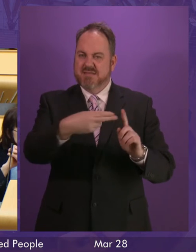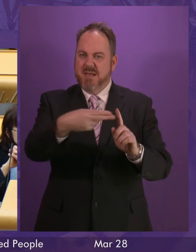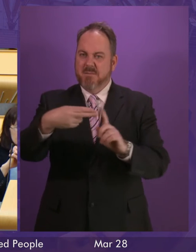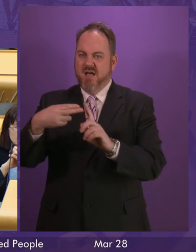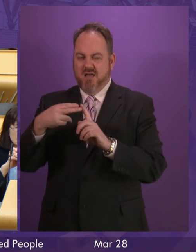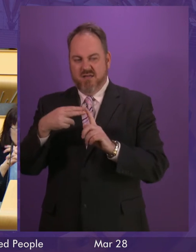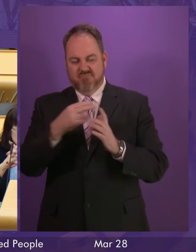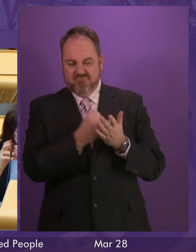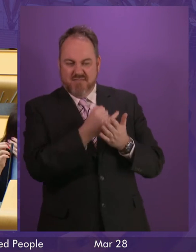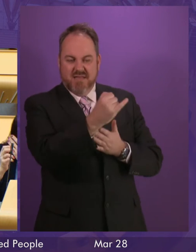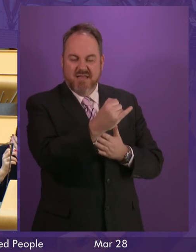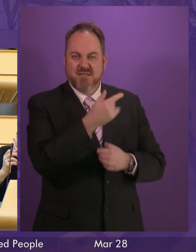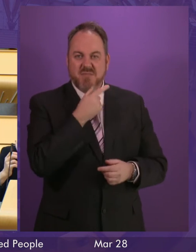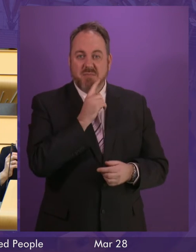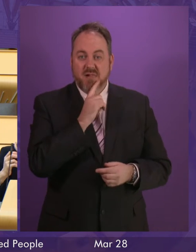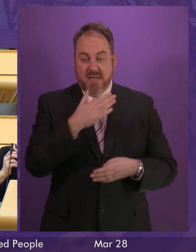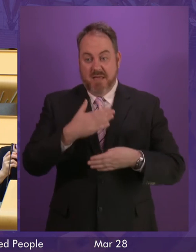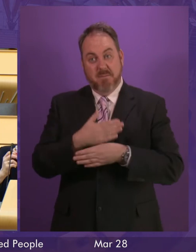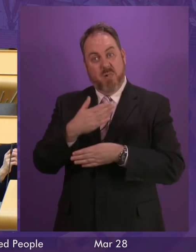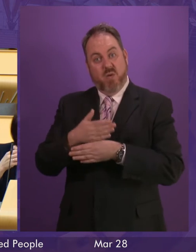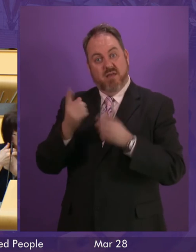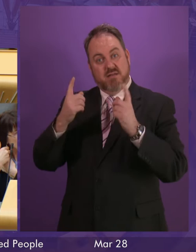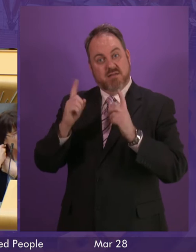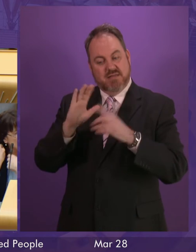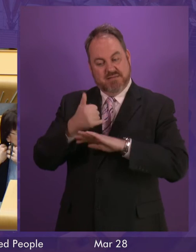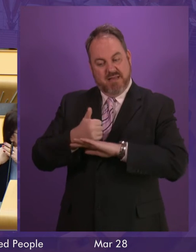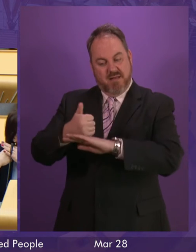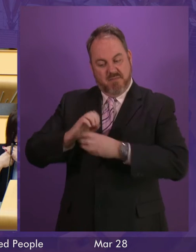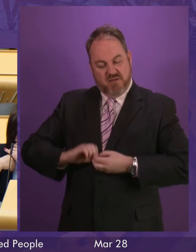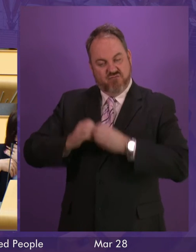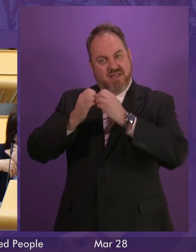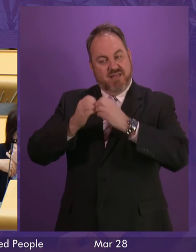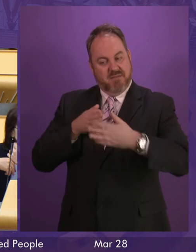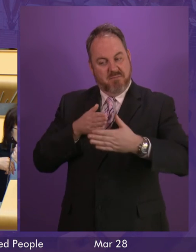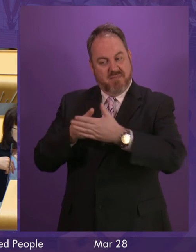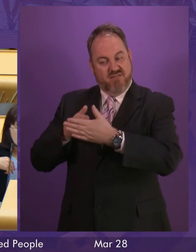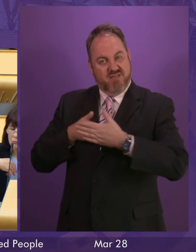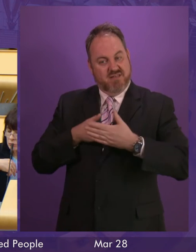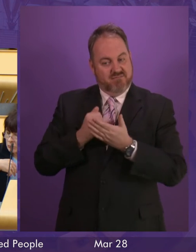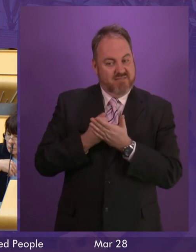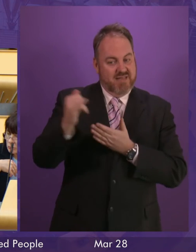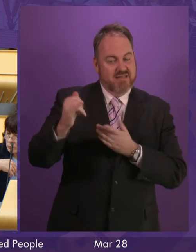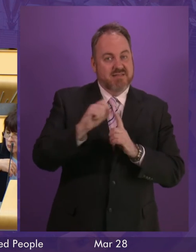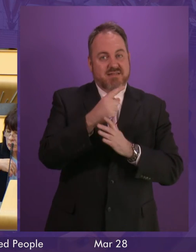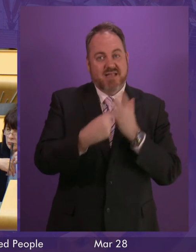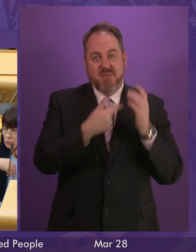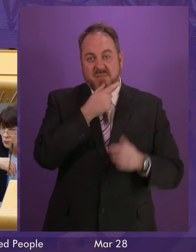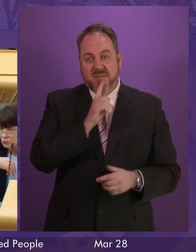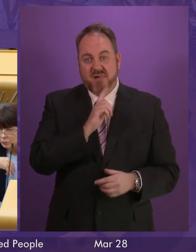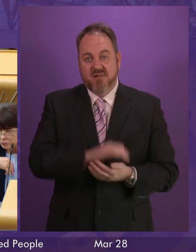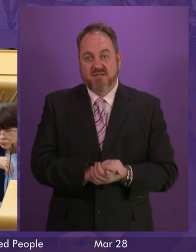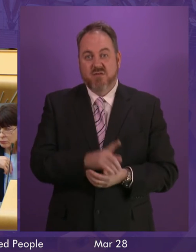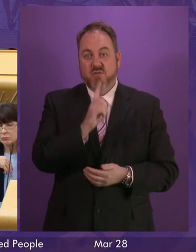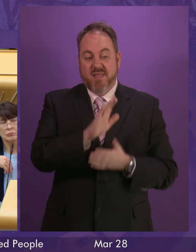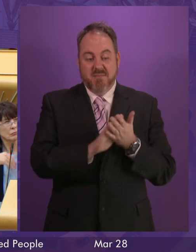condition. It's employers who put barriers in the way of their dream job. It's governments, and by designing policies for